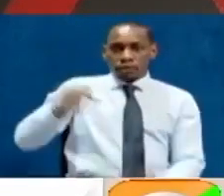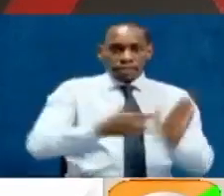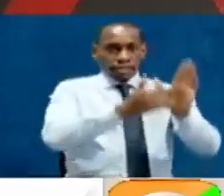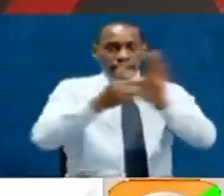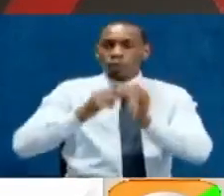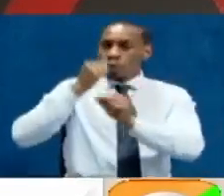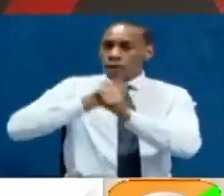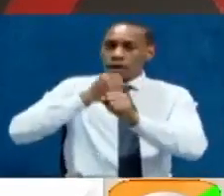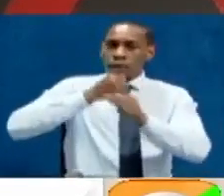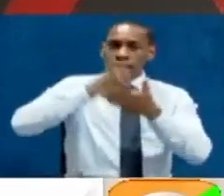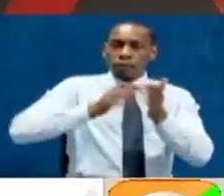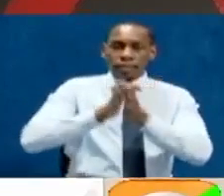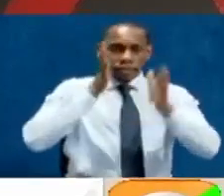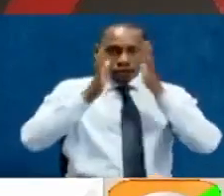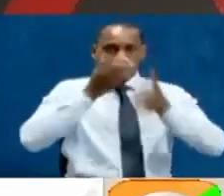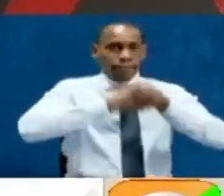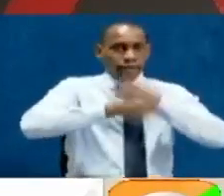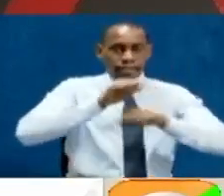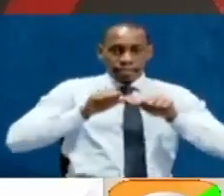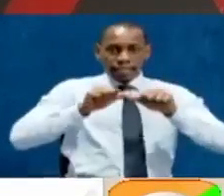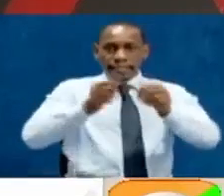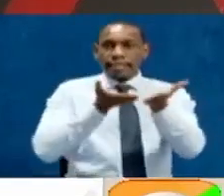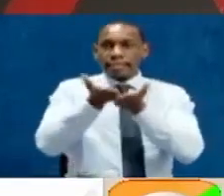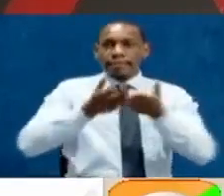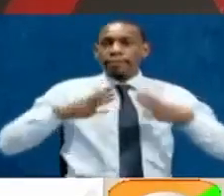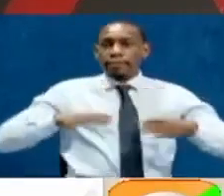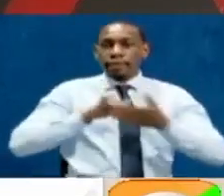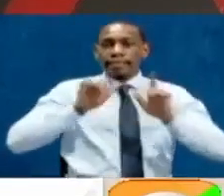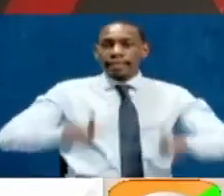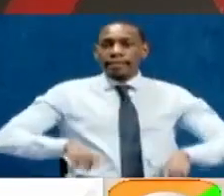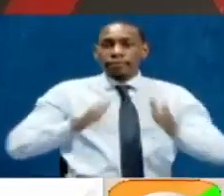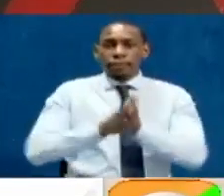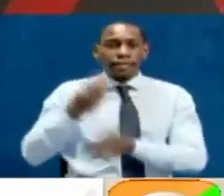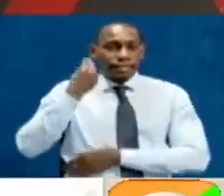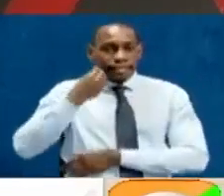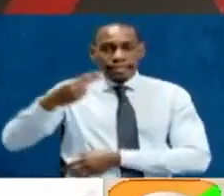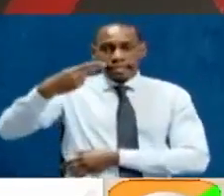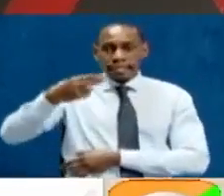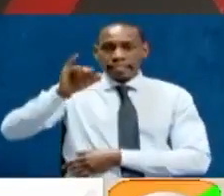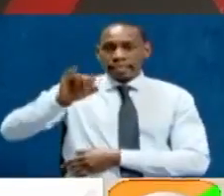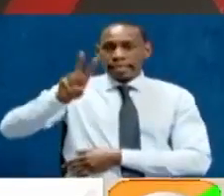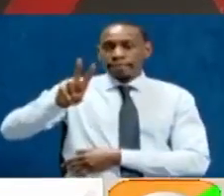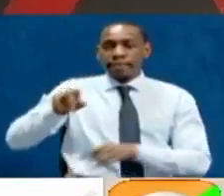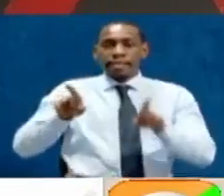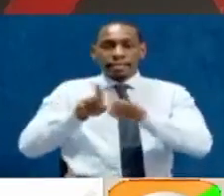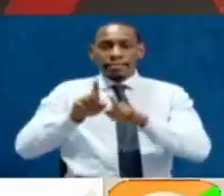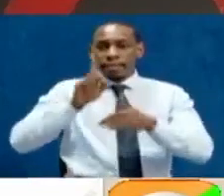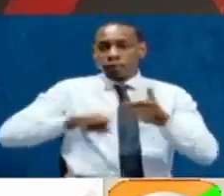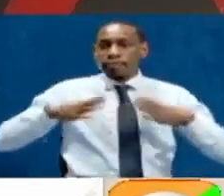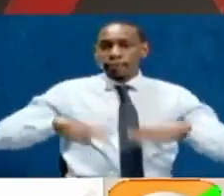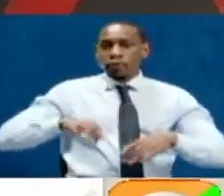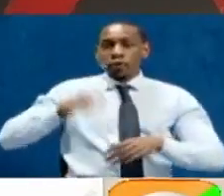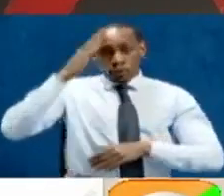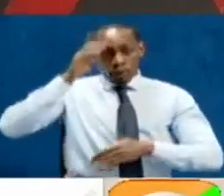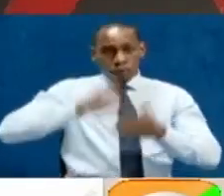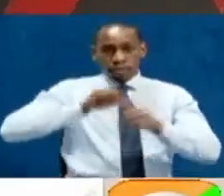effort and innovative practices to sustain services for people living with HIV and what people need to